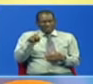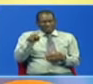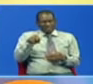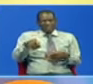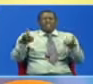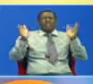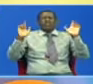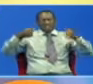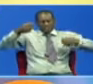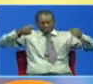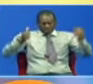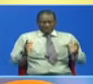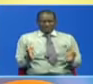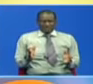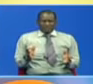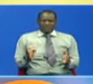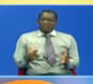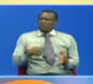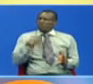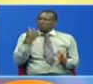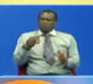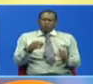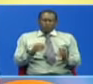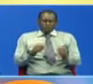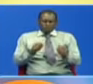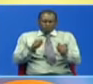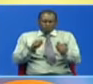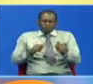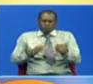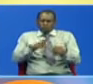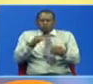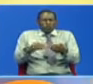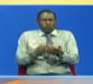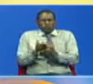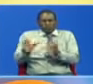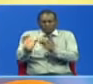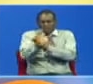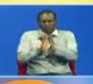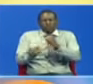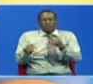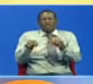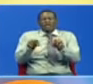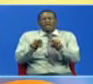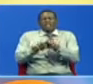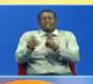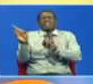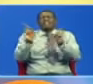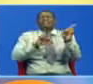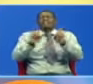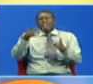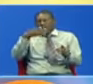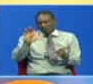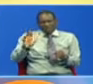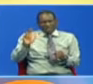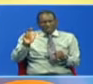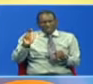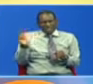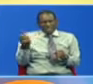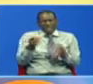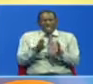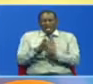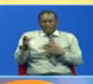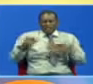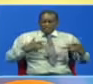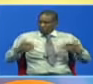drivers who are traversing through the country on our travel corridors, and the concern is